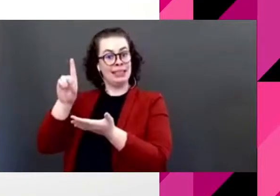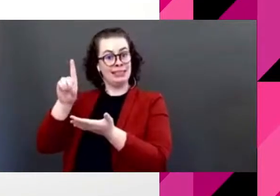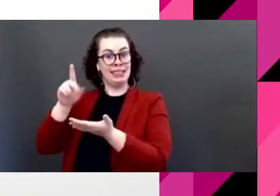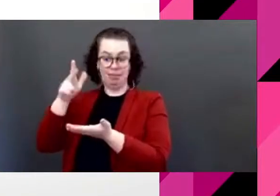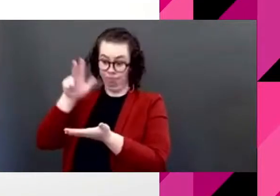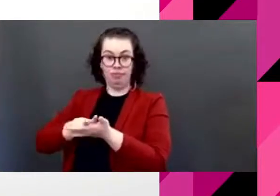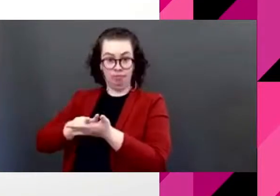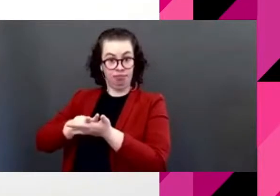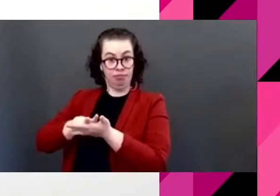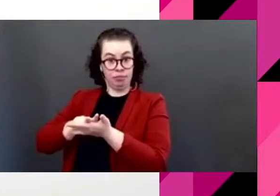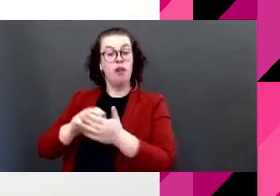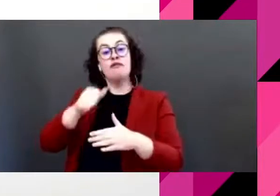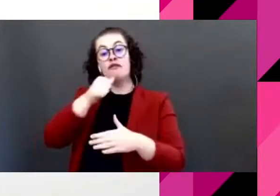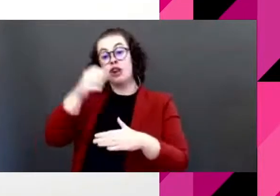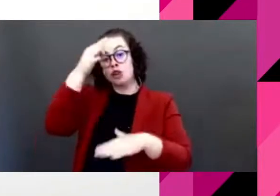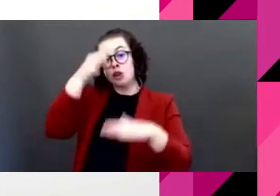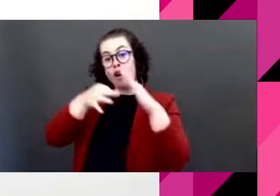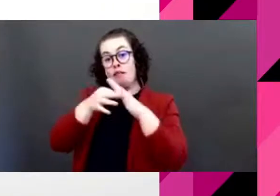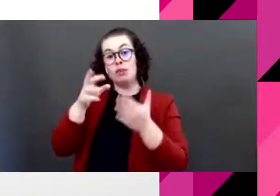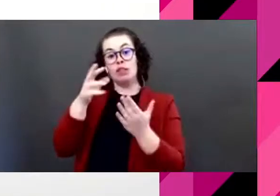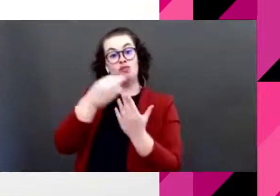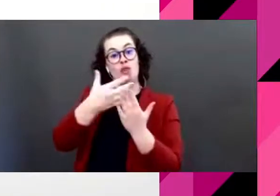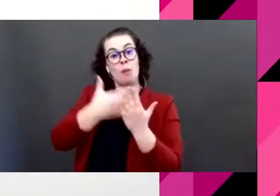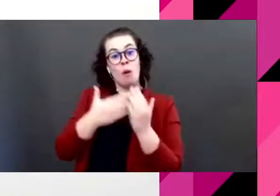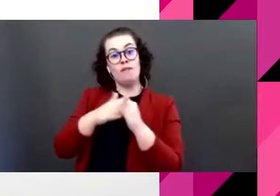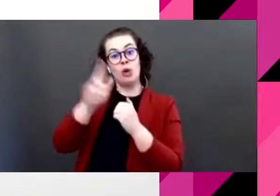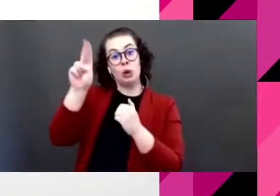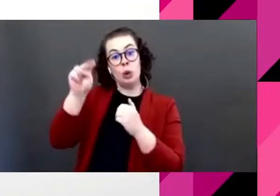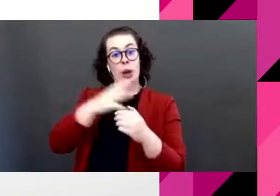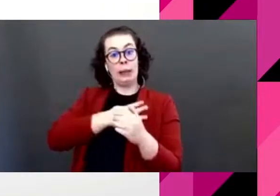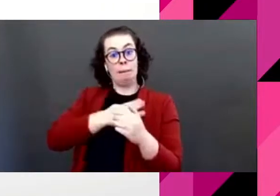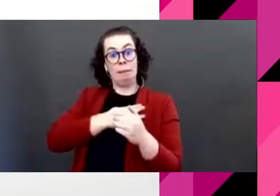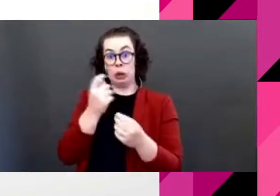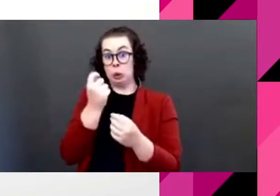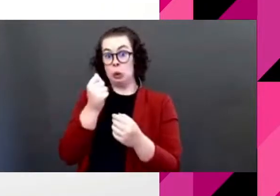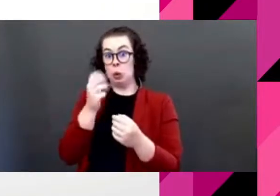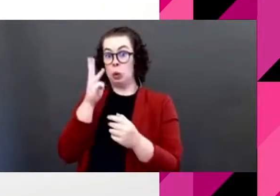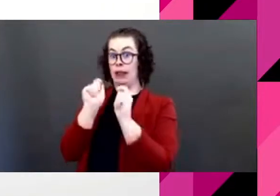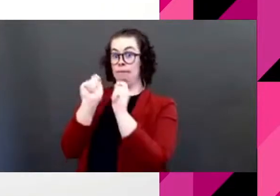the first state report to the UN Committee is quickly approaching.